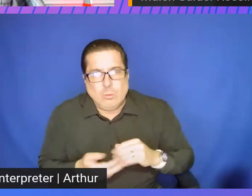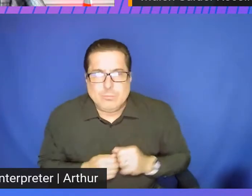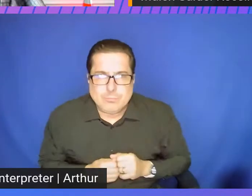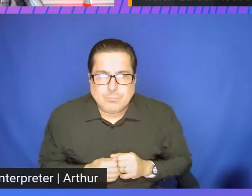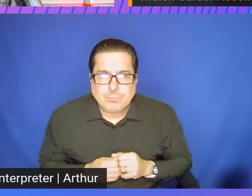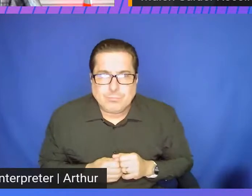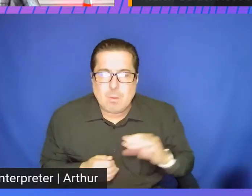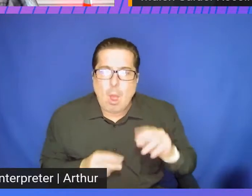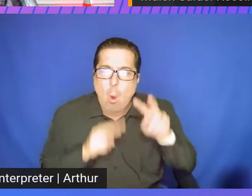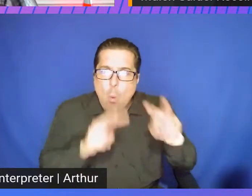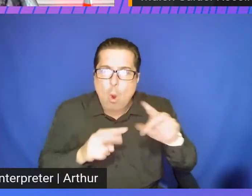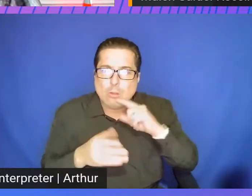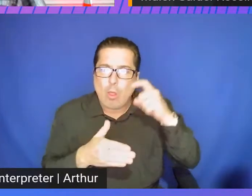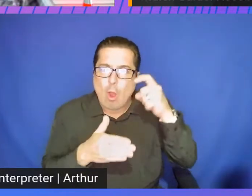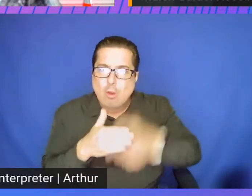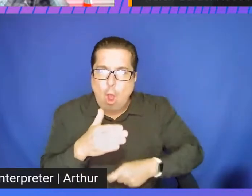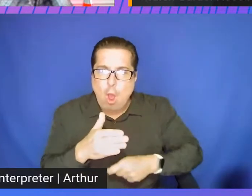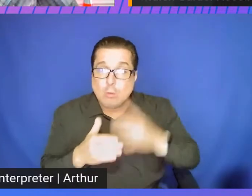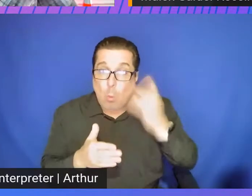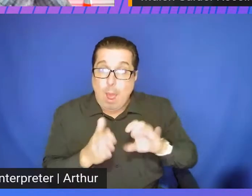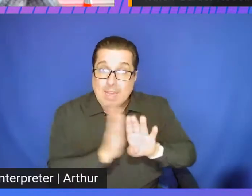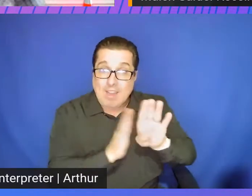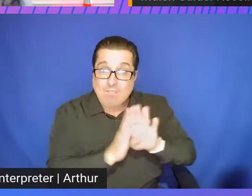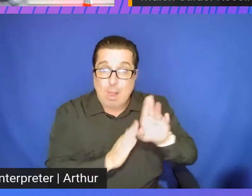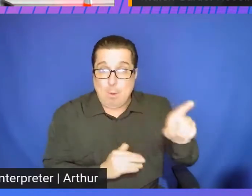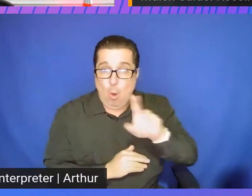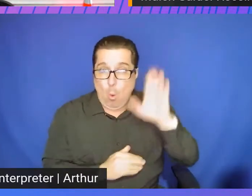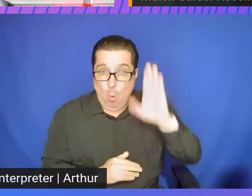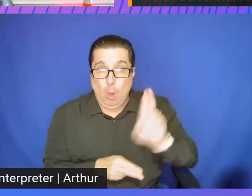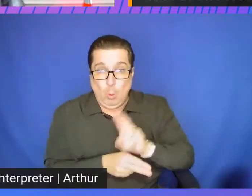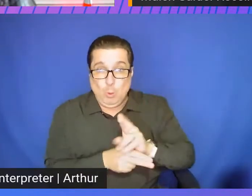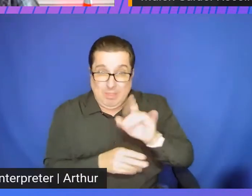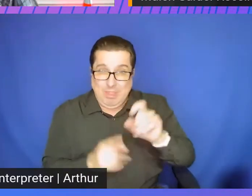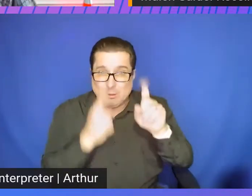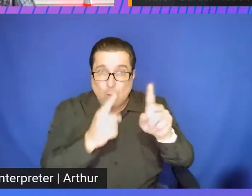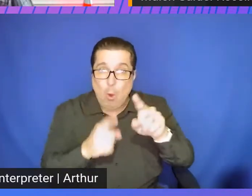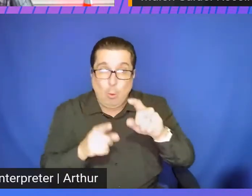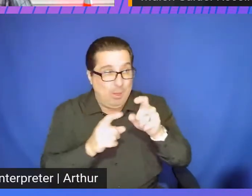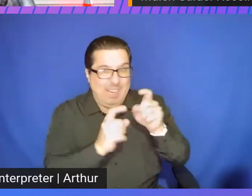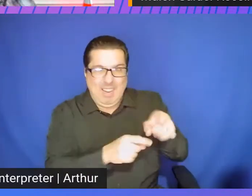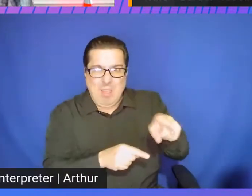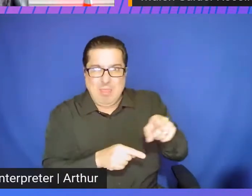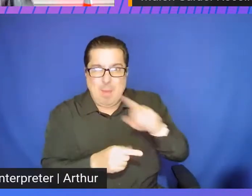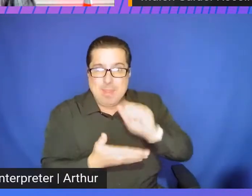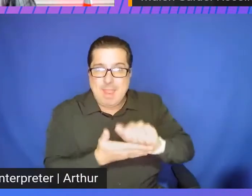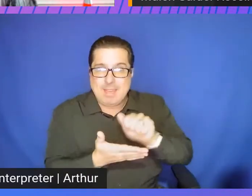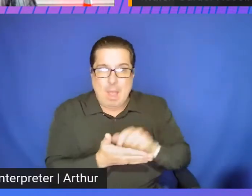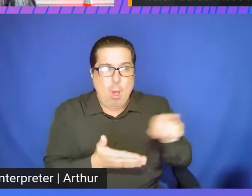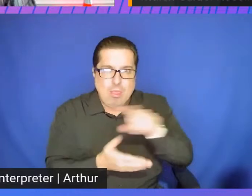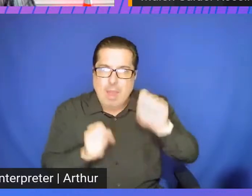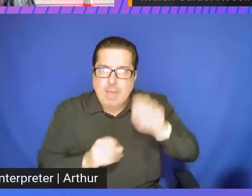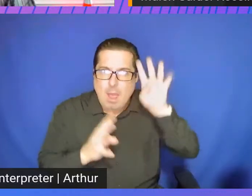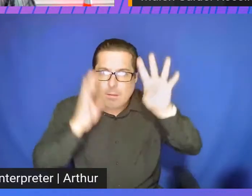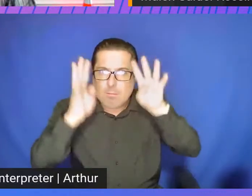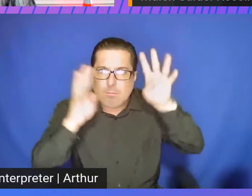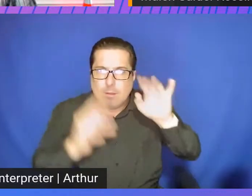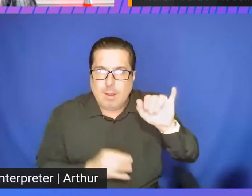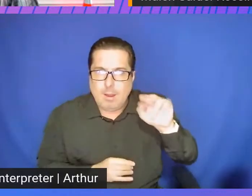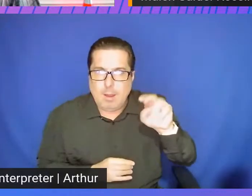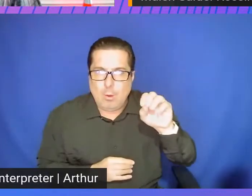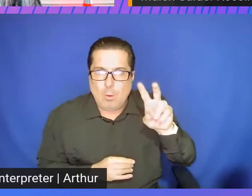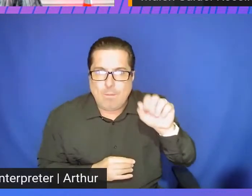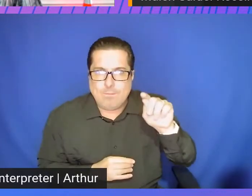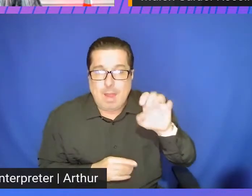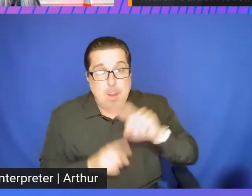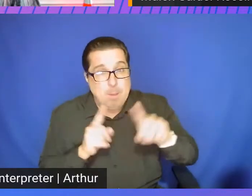just watch the costs because developers will use it. I mean, that's the goal, right? You're giving them these accounts so they can innovate, but you got to make